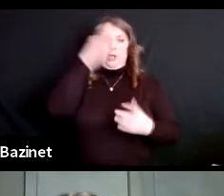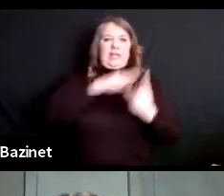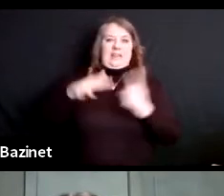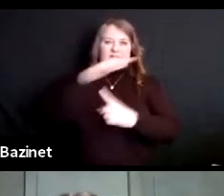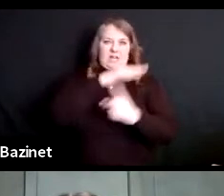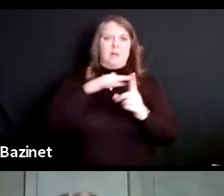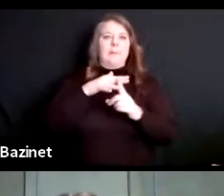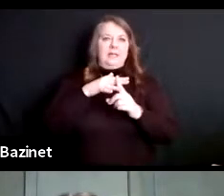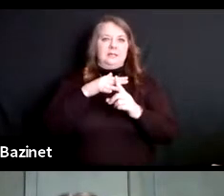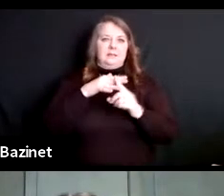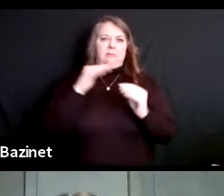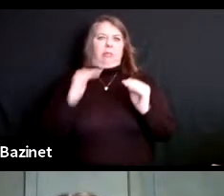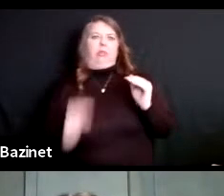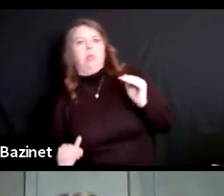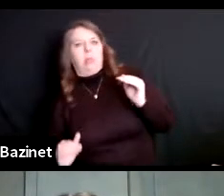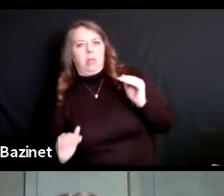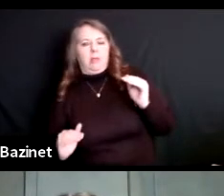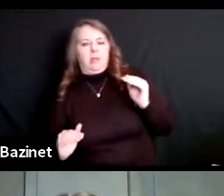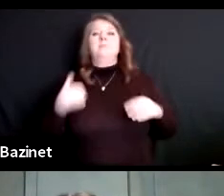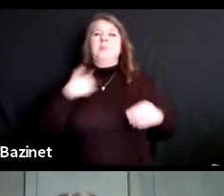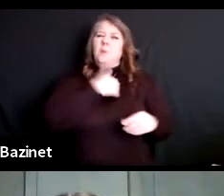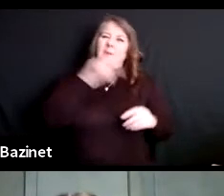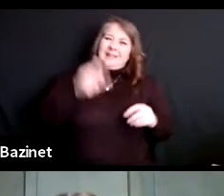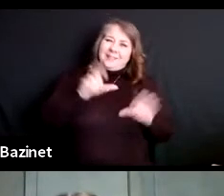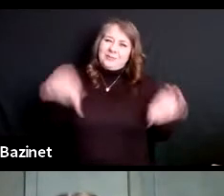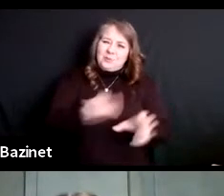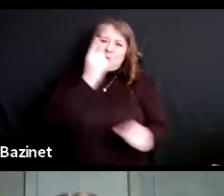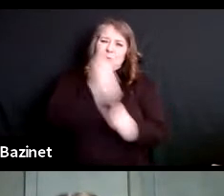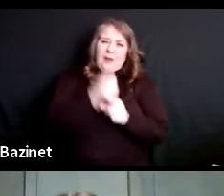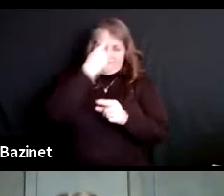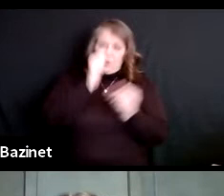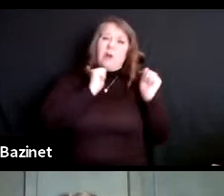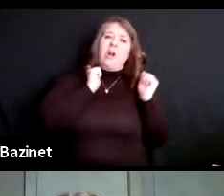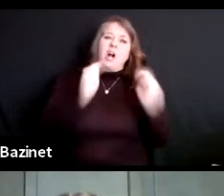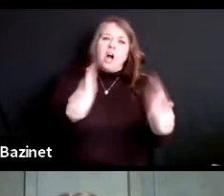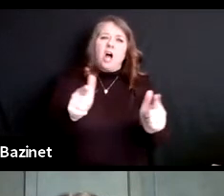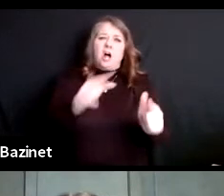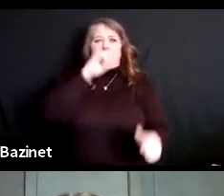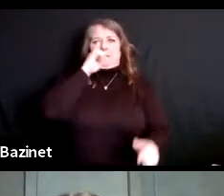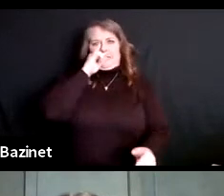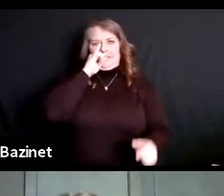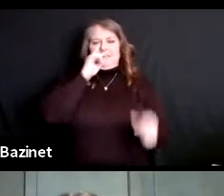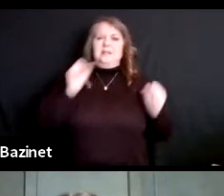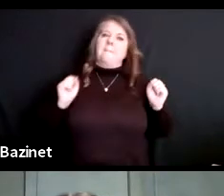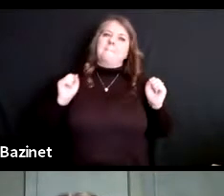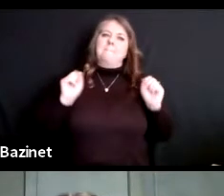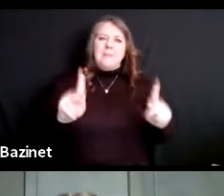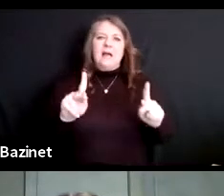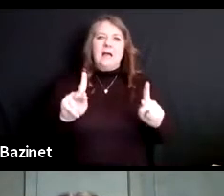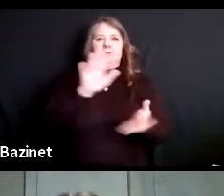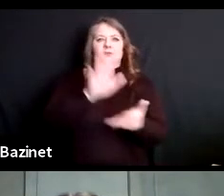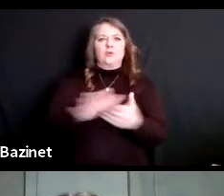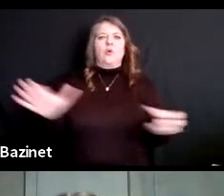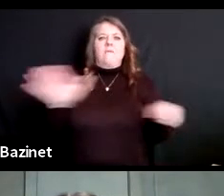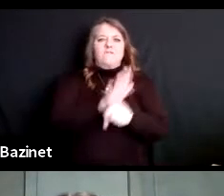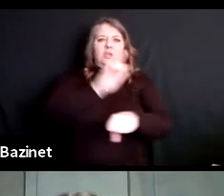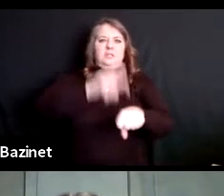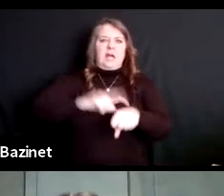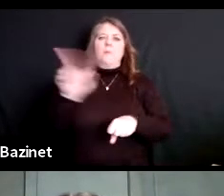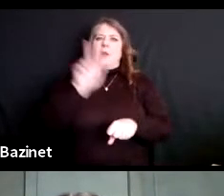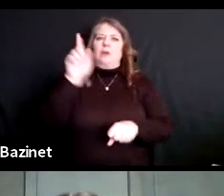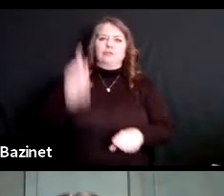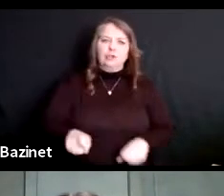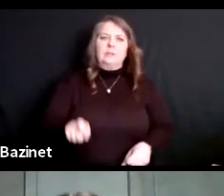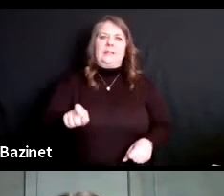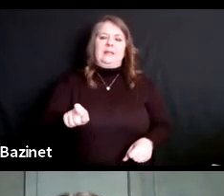We need to do the right thing for all kids and get them back in school full-time where they belong. Long-distance learning